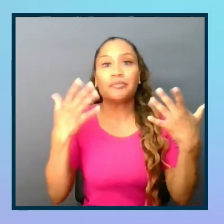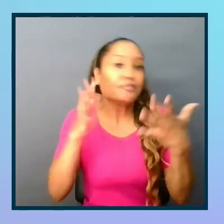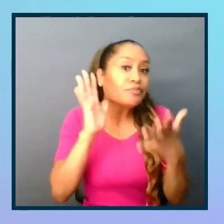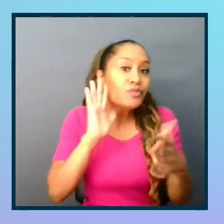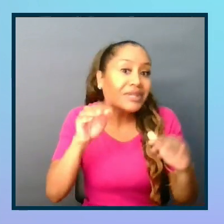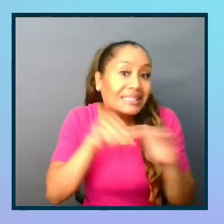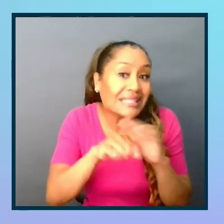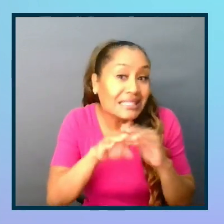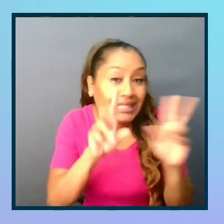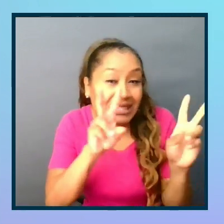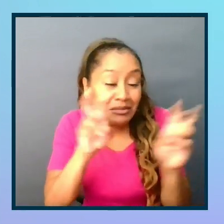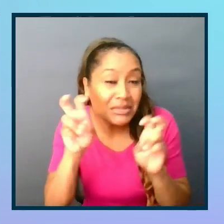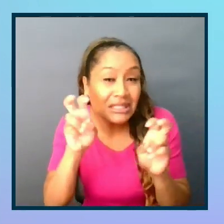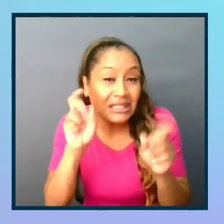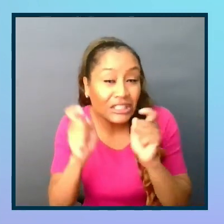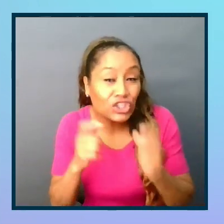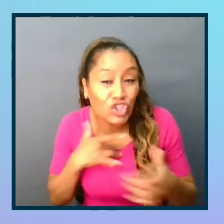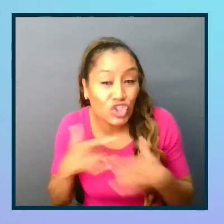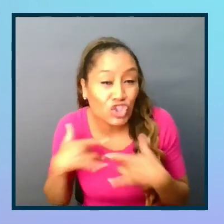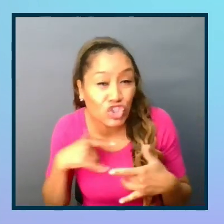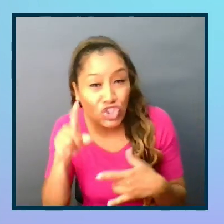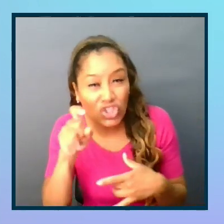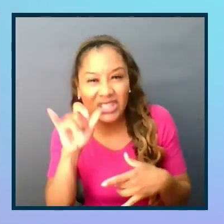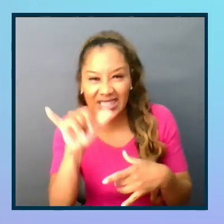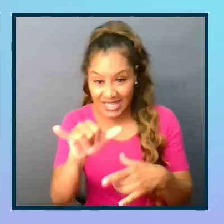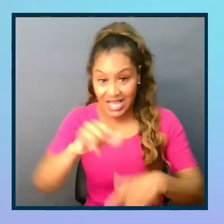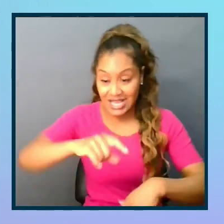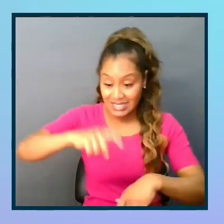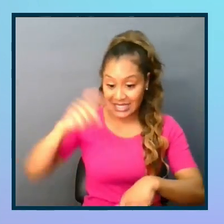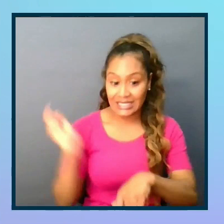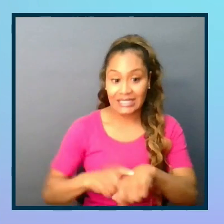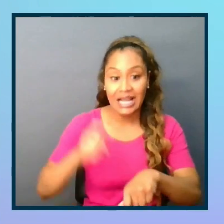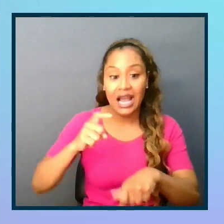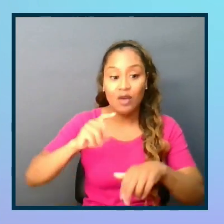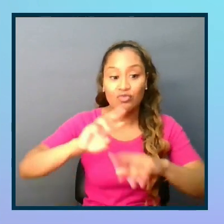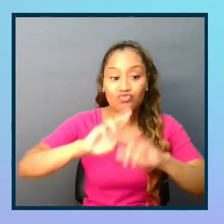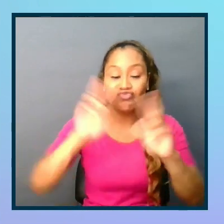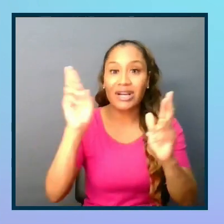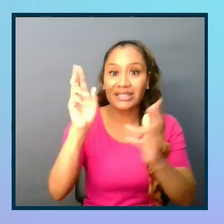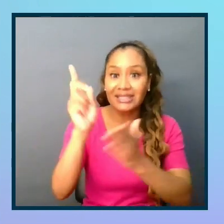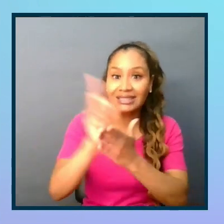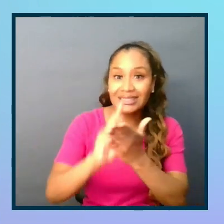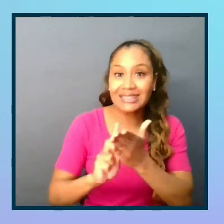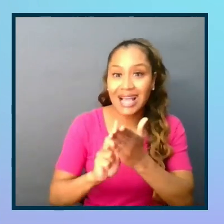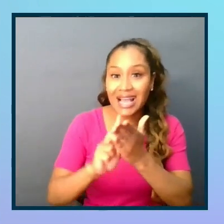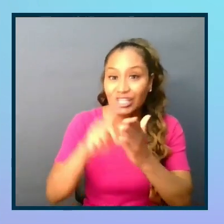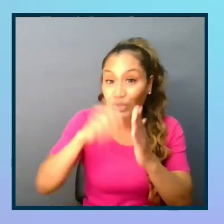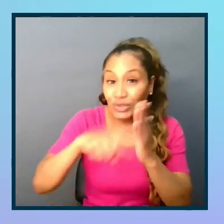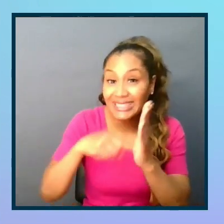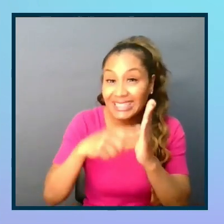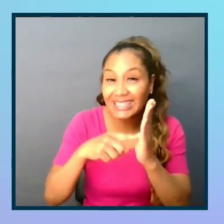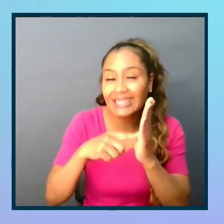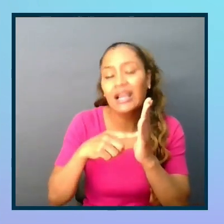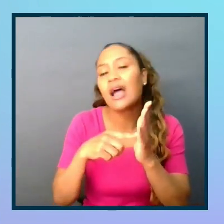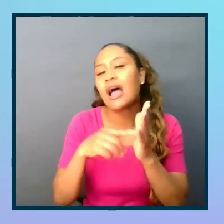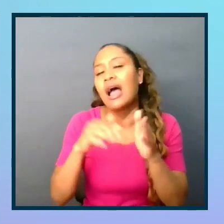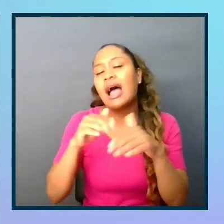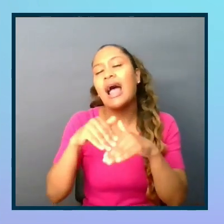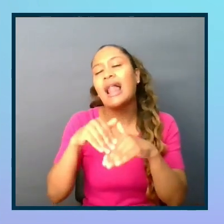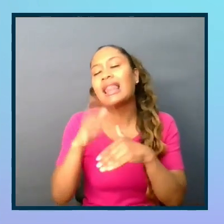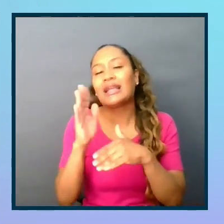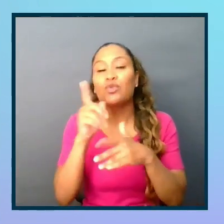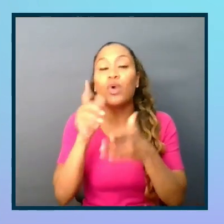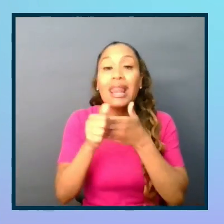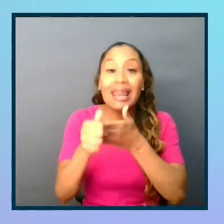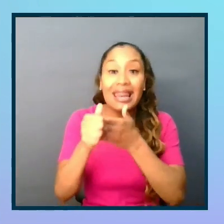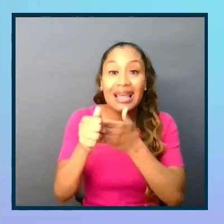accessibility concerns as well. So by the time it gets to design, the design critique, at the very least, the lead developer will